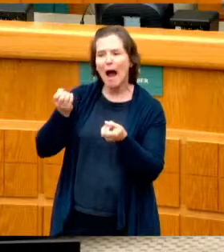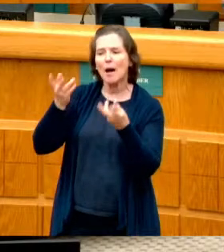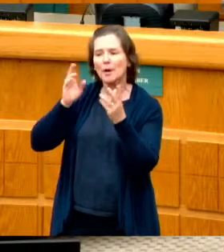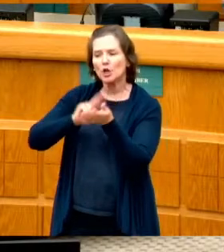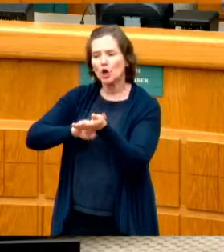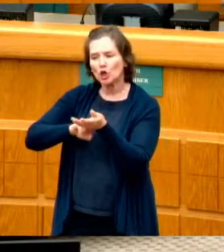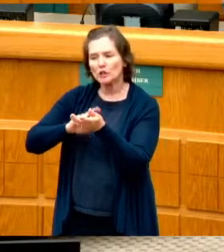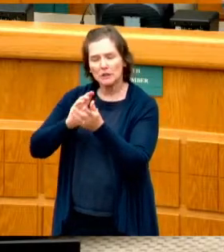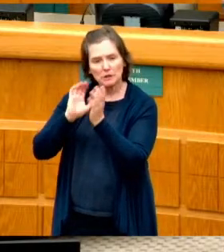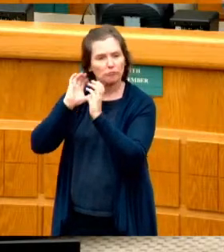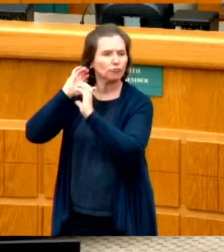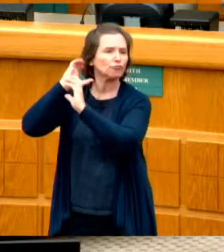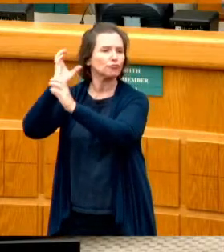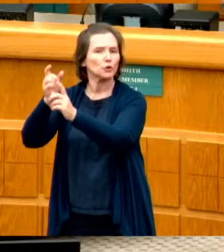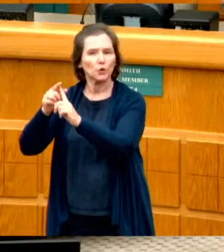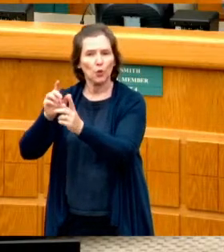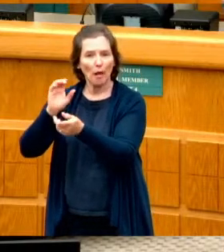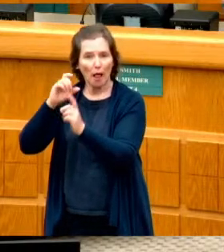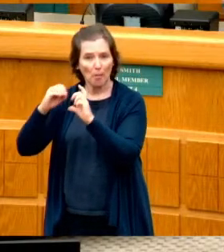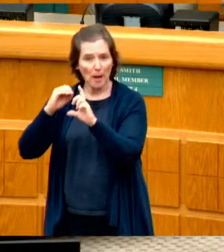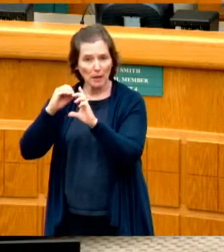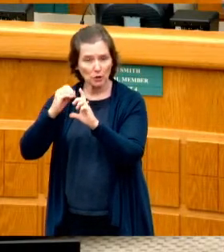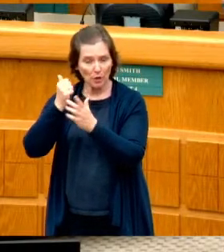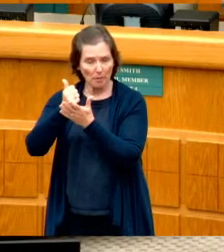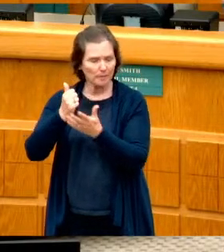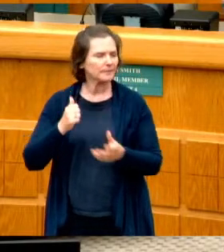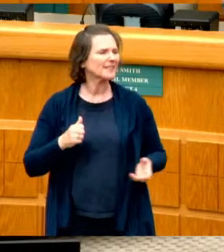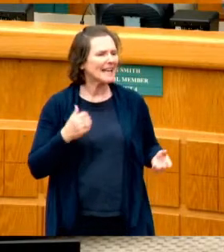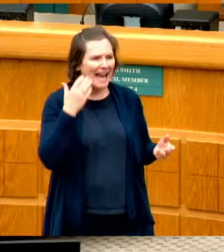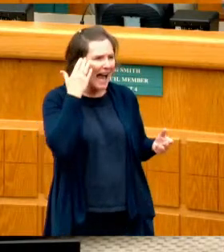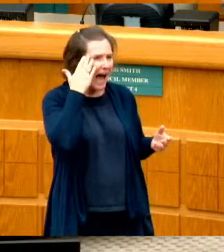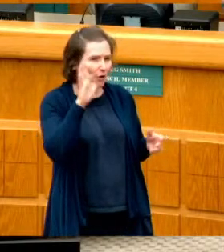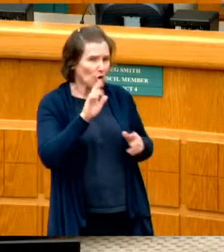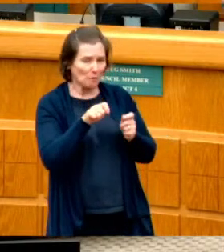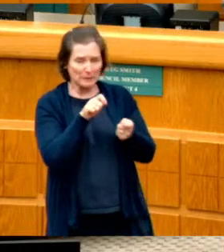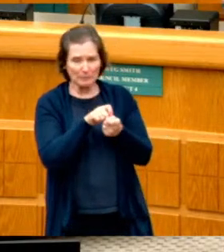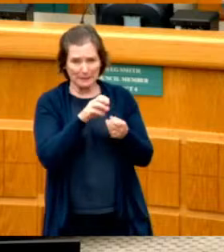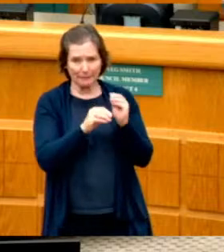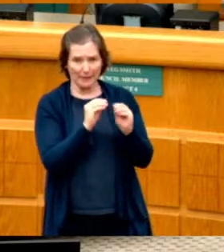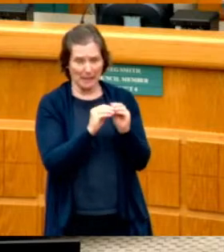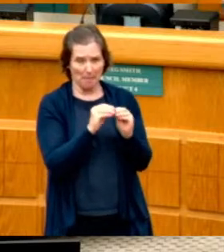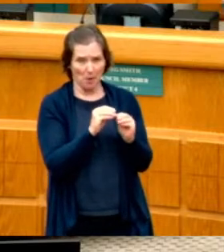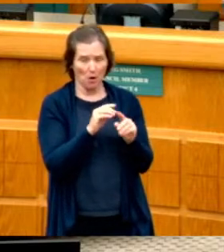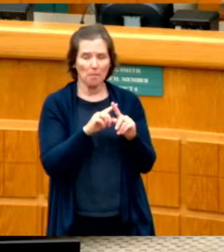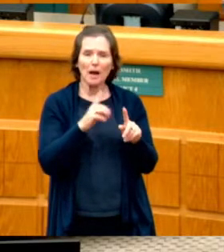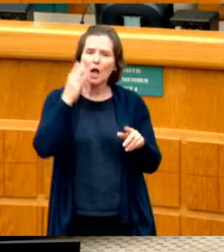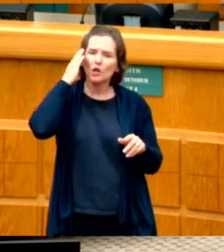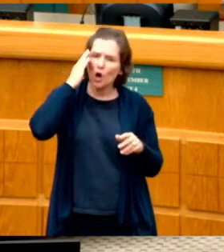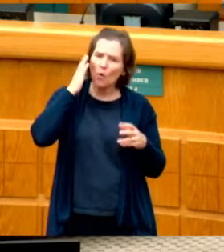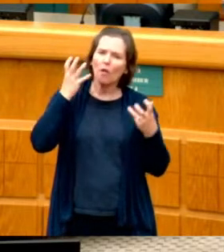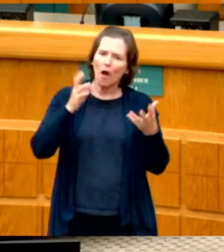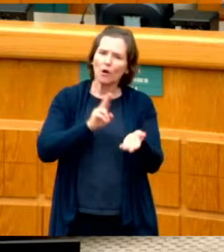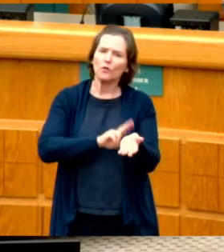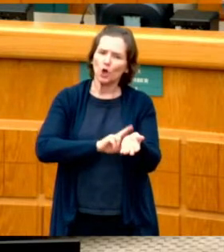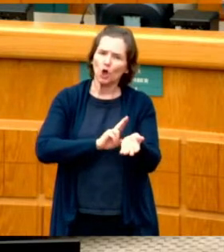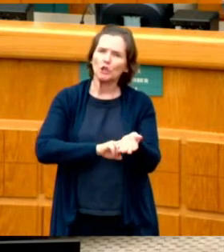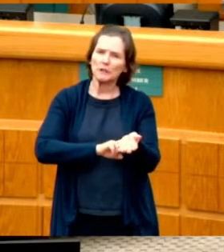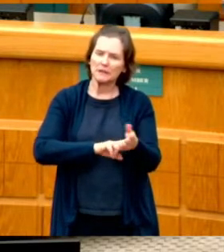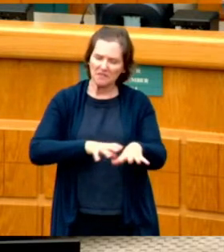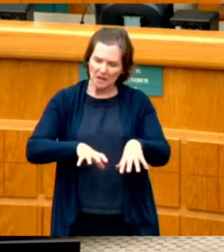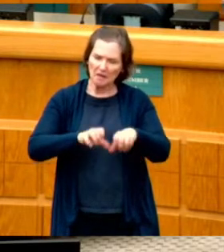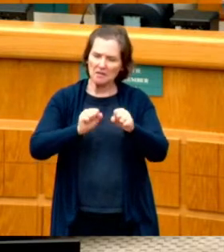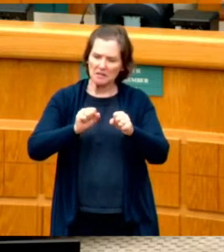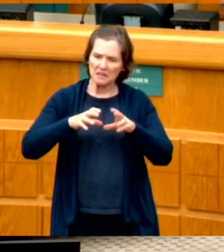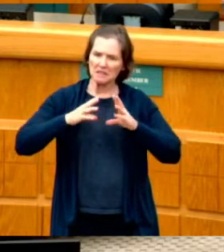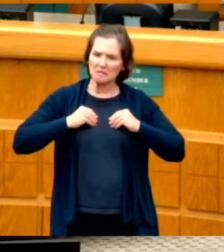tell you that nurses have been doing a lot of traveling. People that have worked here in our hospitals have taken other jobs with FEMA to help in